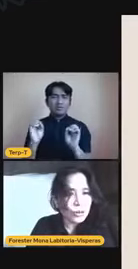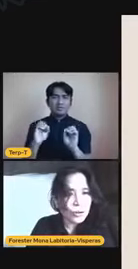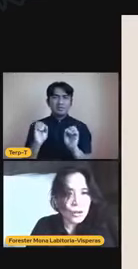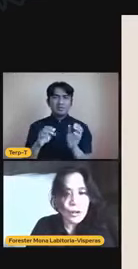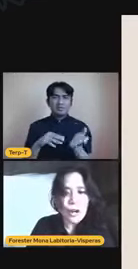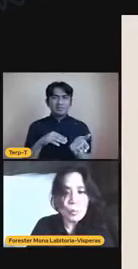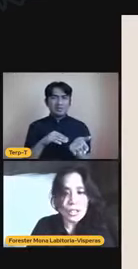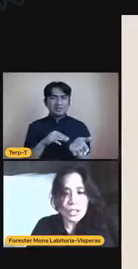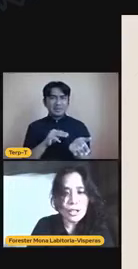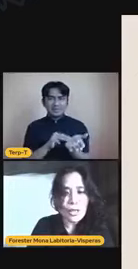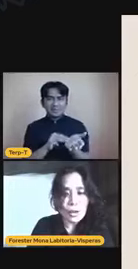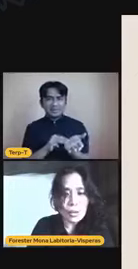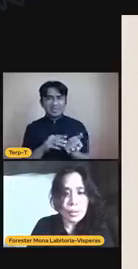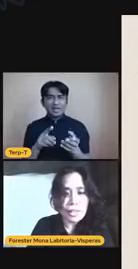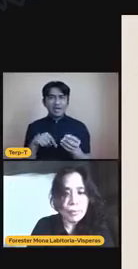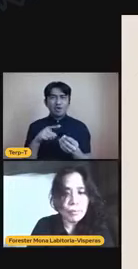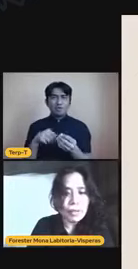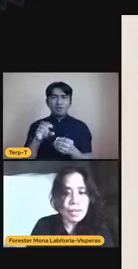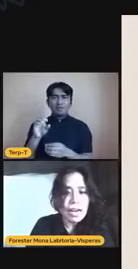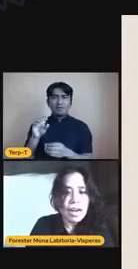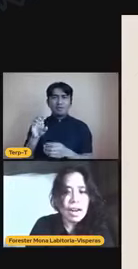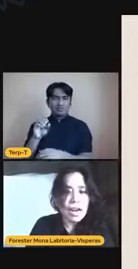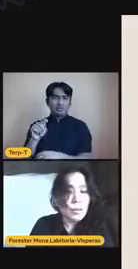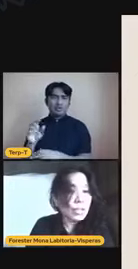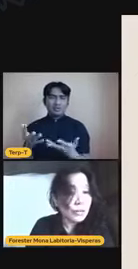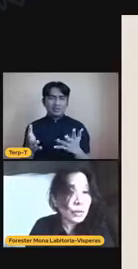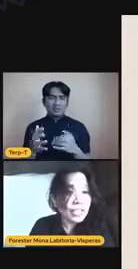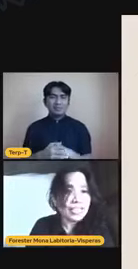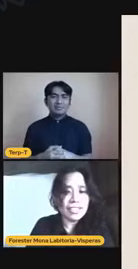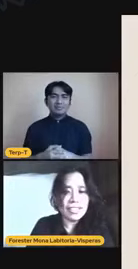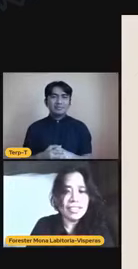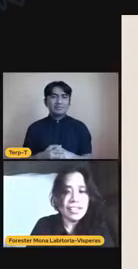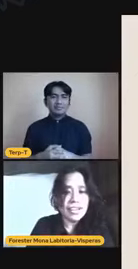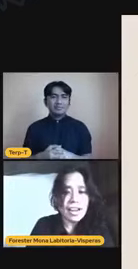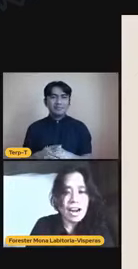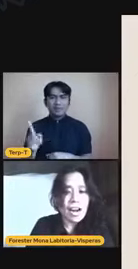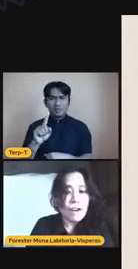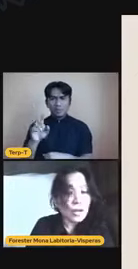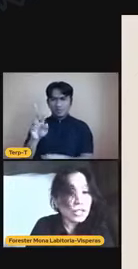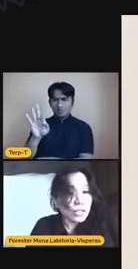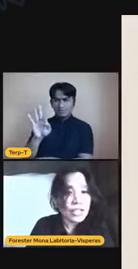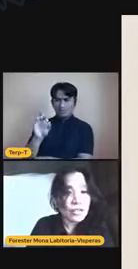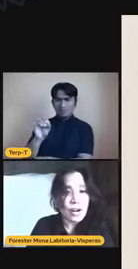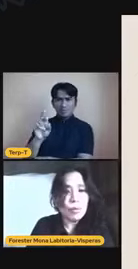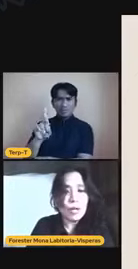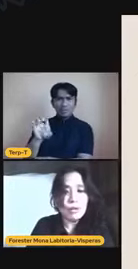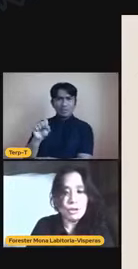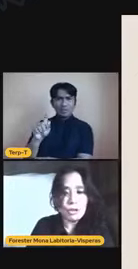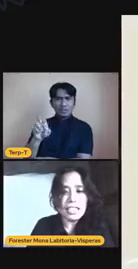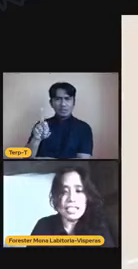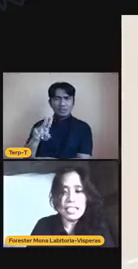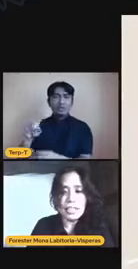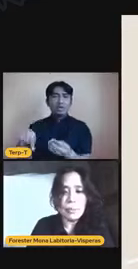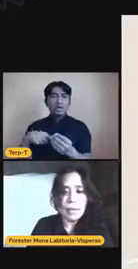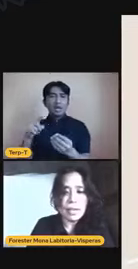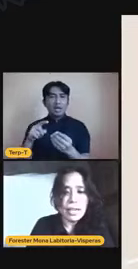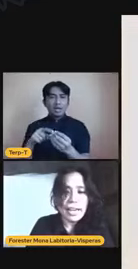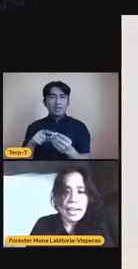education, or occupational therapy. What's a forester? A forester is a farmer of